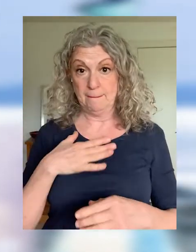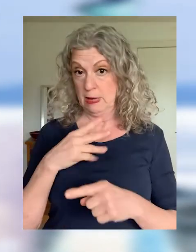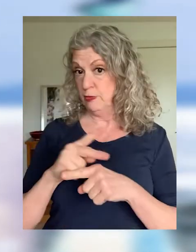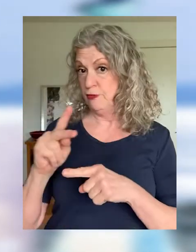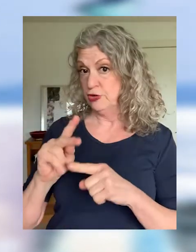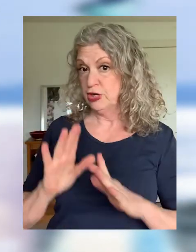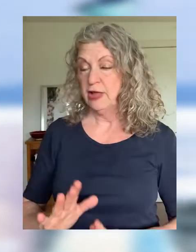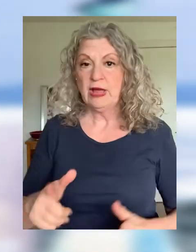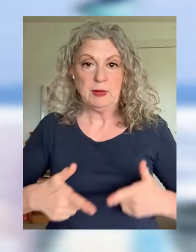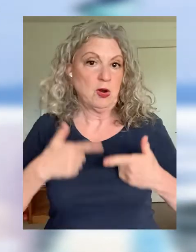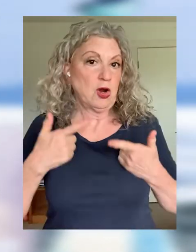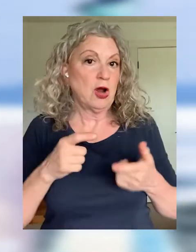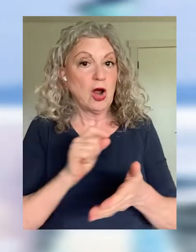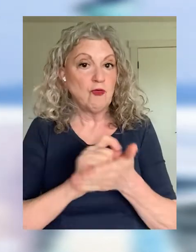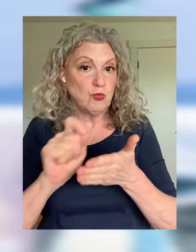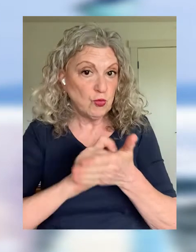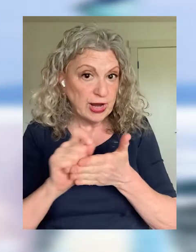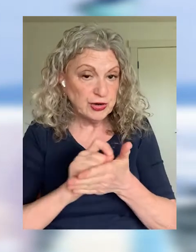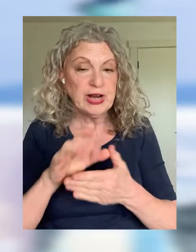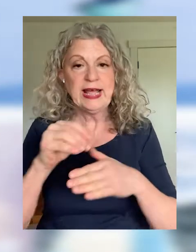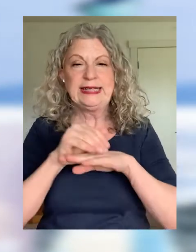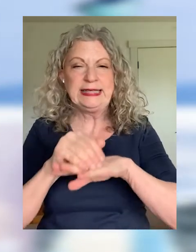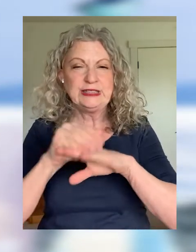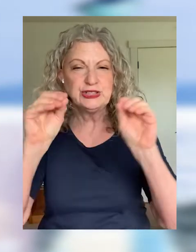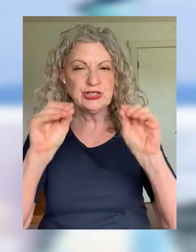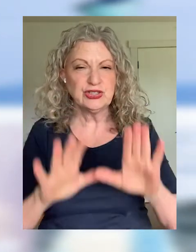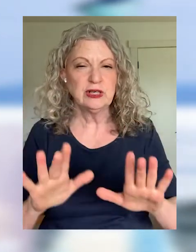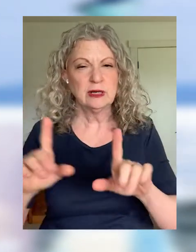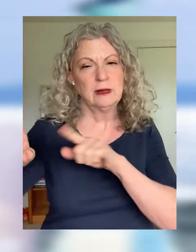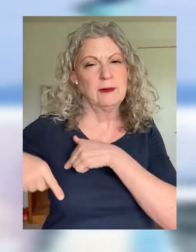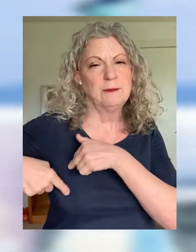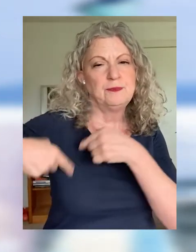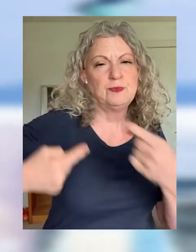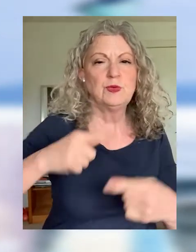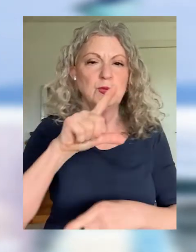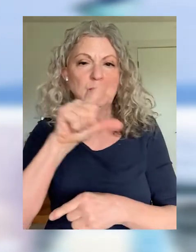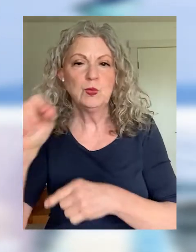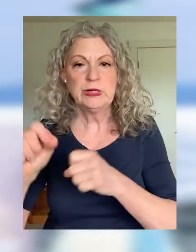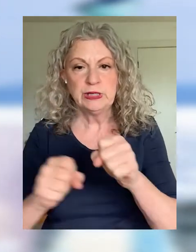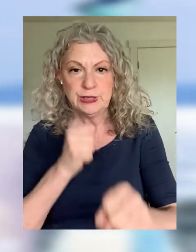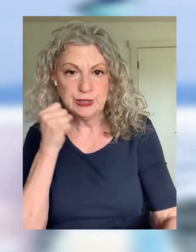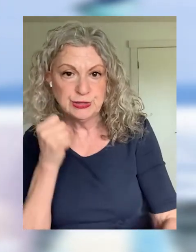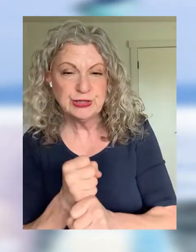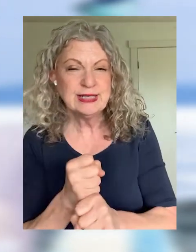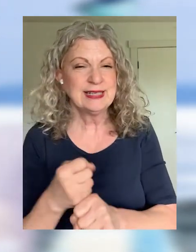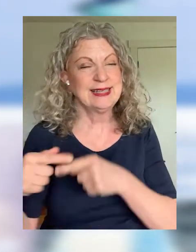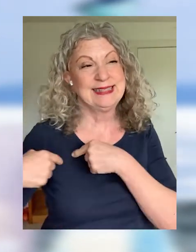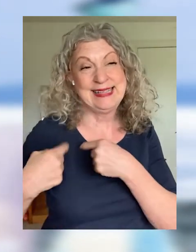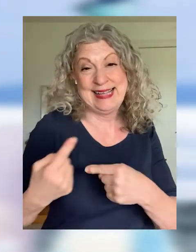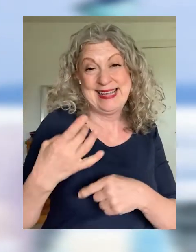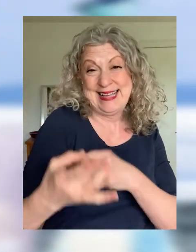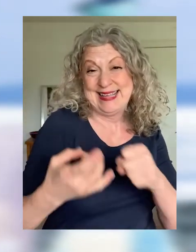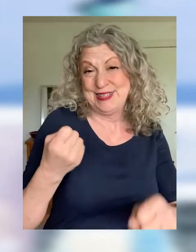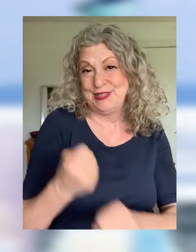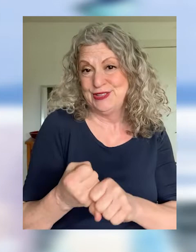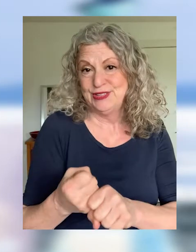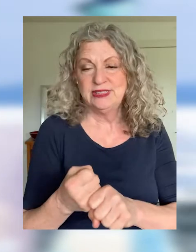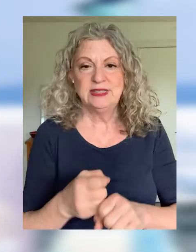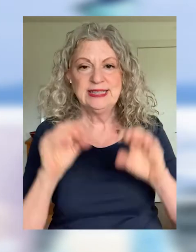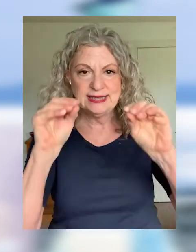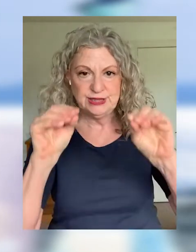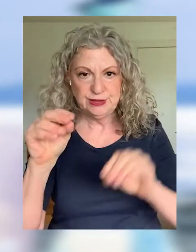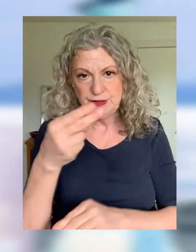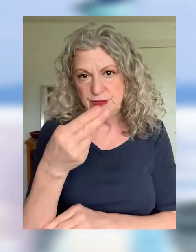professional life, I am a writer and an English teacher. I've been doing both for just over 20 years, and for the last 8 of those years, I've been